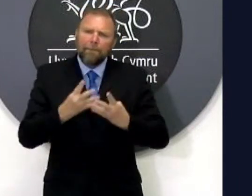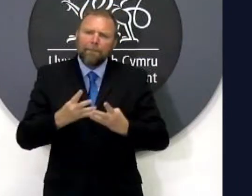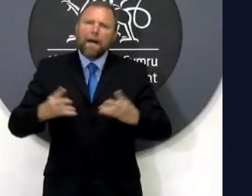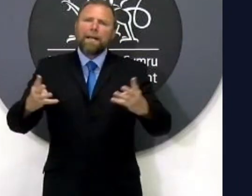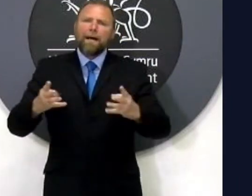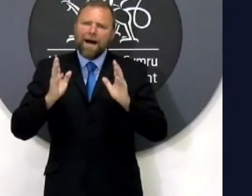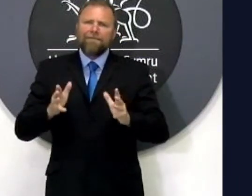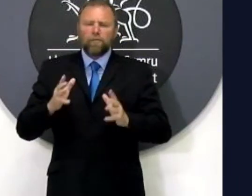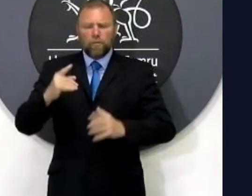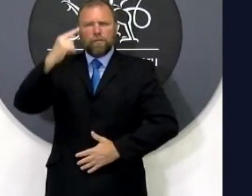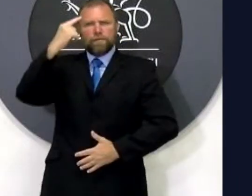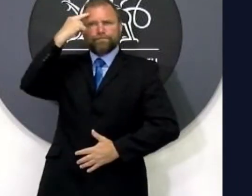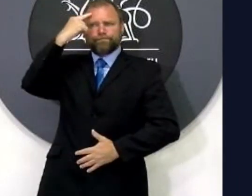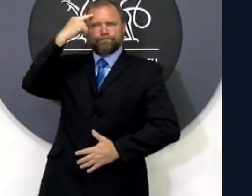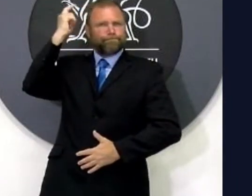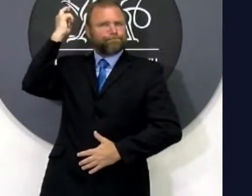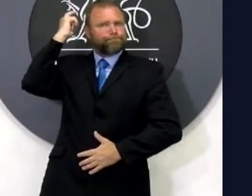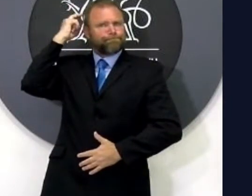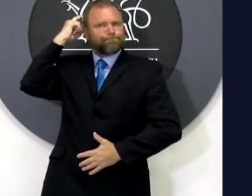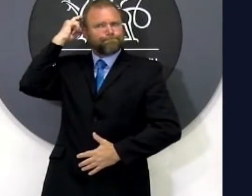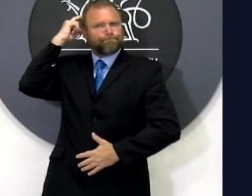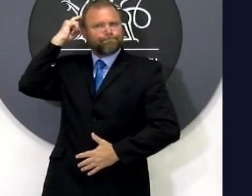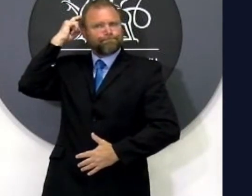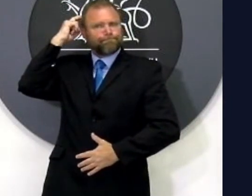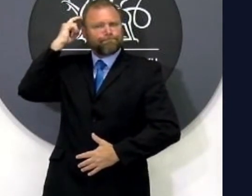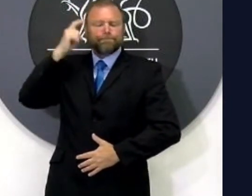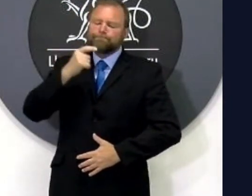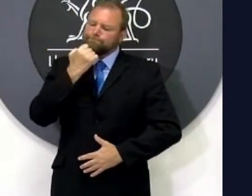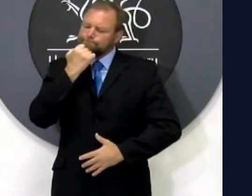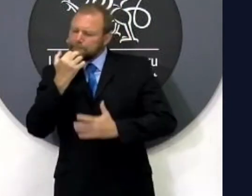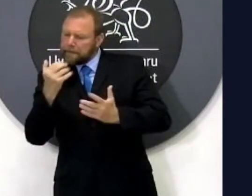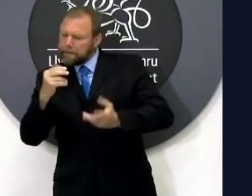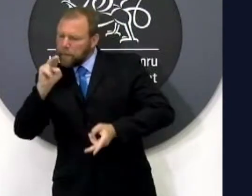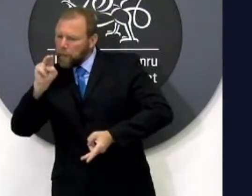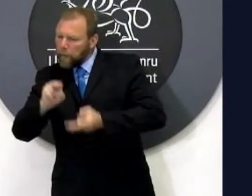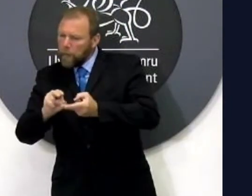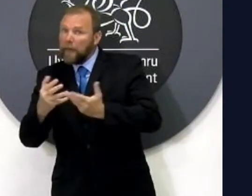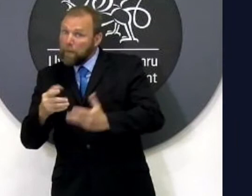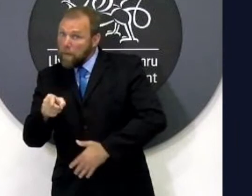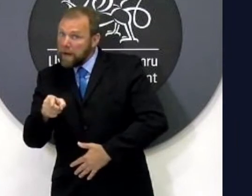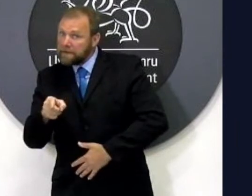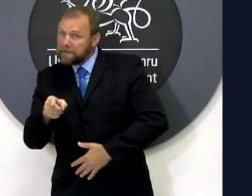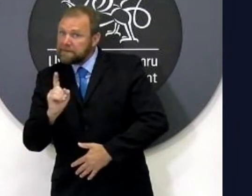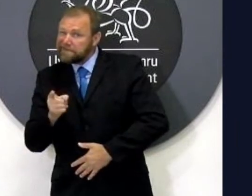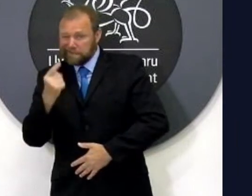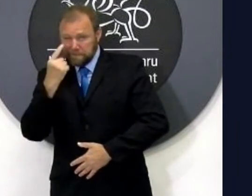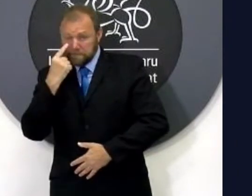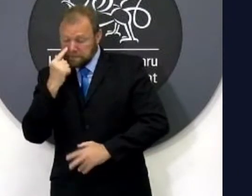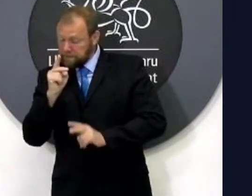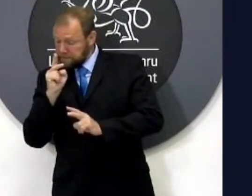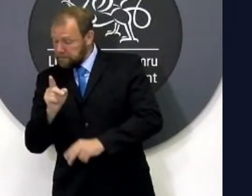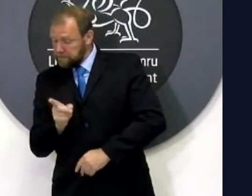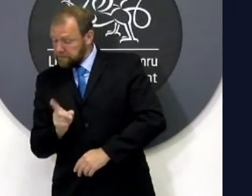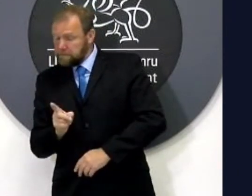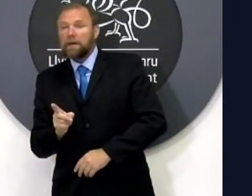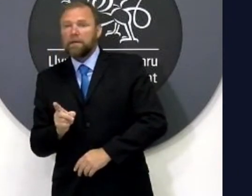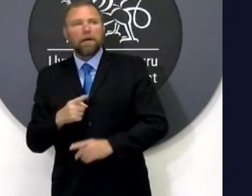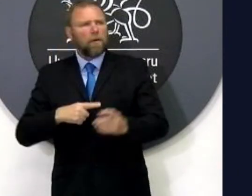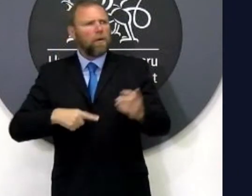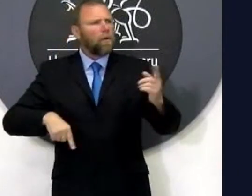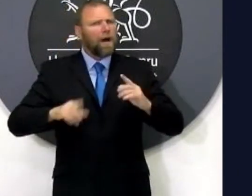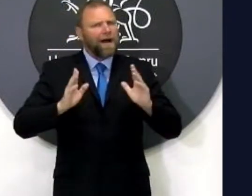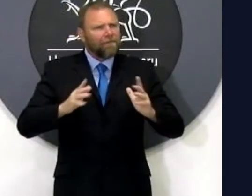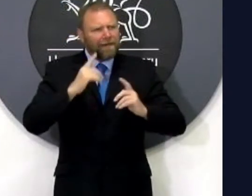avoid that. And the numbers are small at the moment. We're watching them. We're keeping a very close watch on them. But we just need to